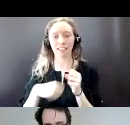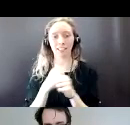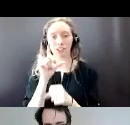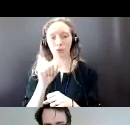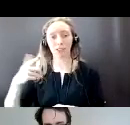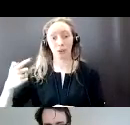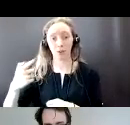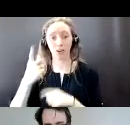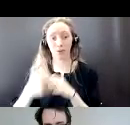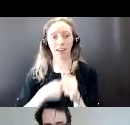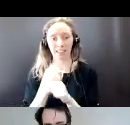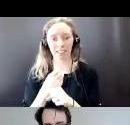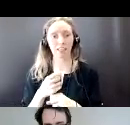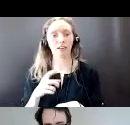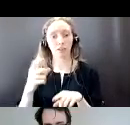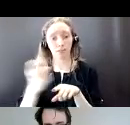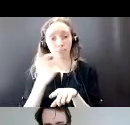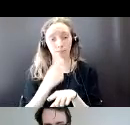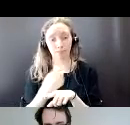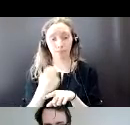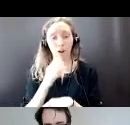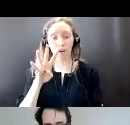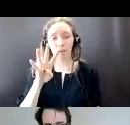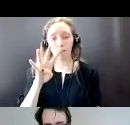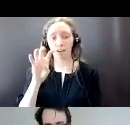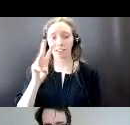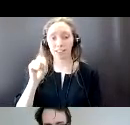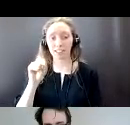over 460,000 calls during hours of operation,